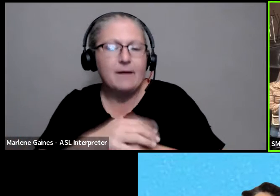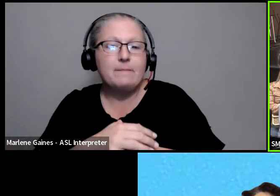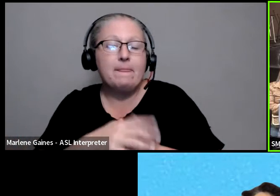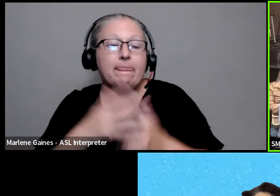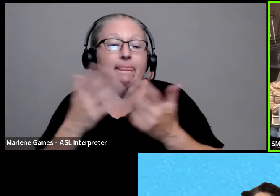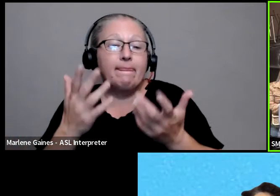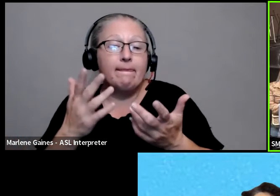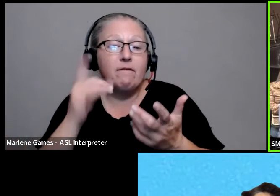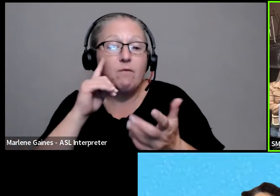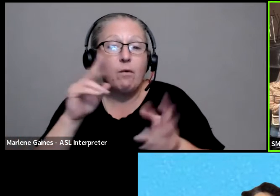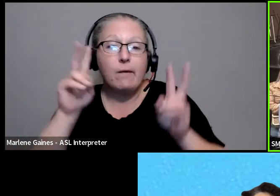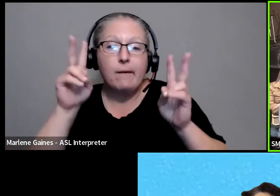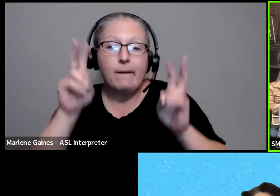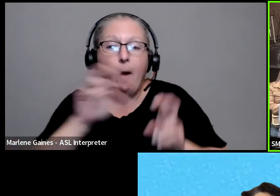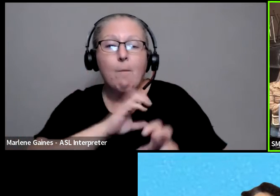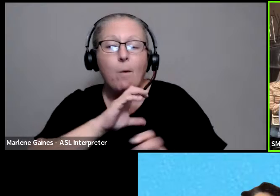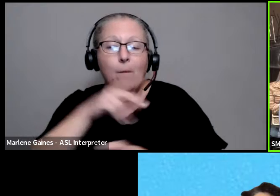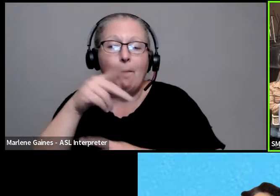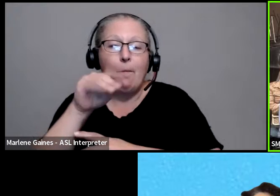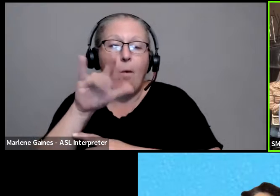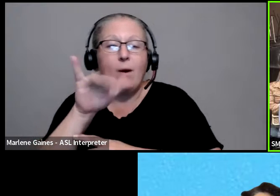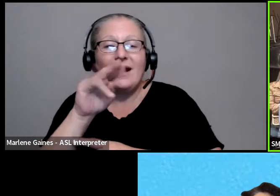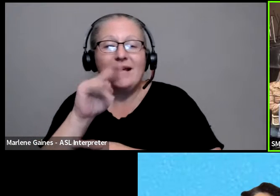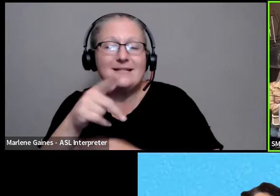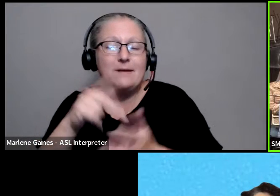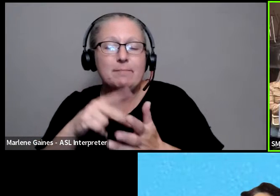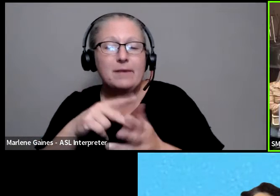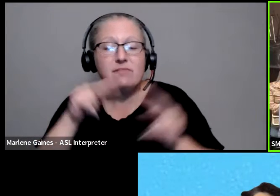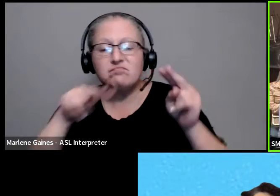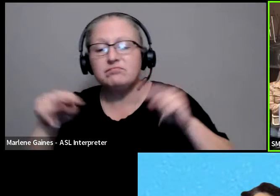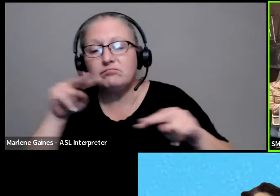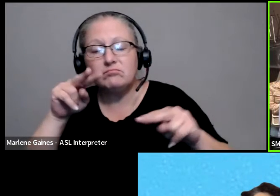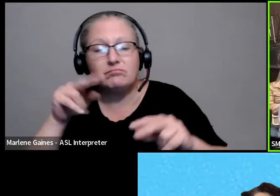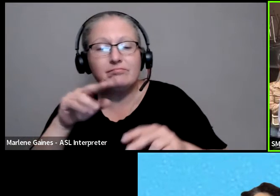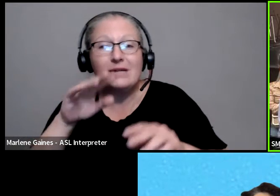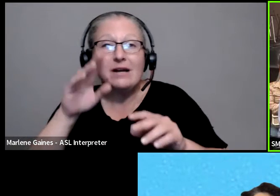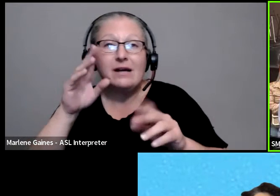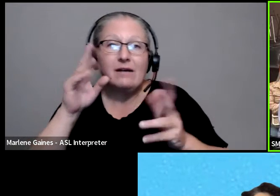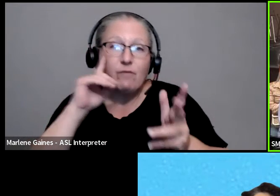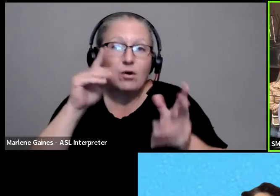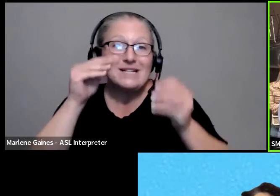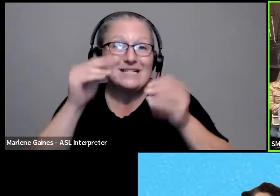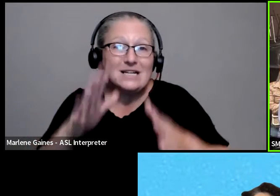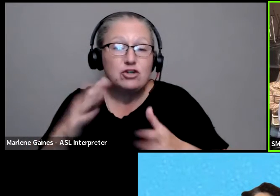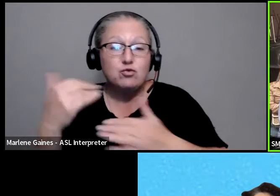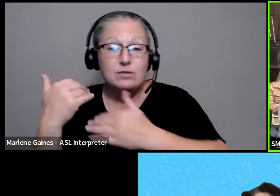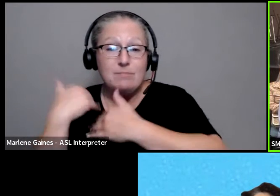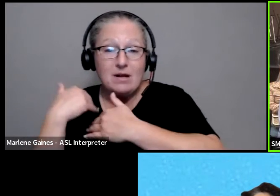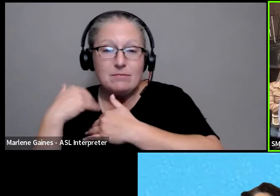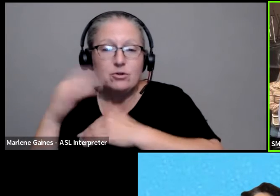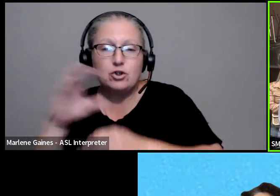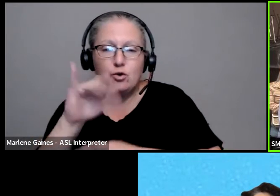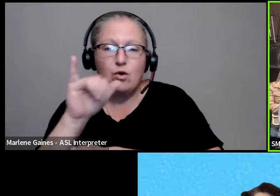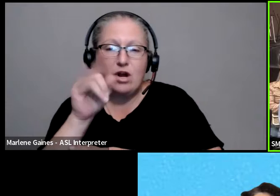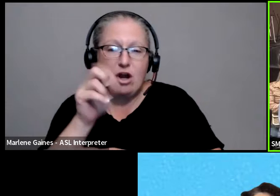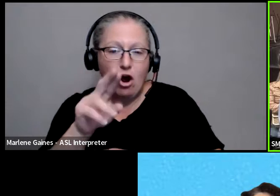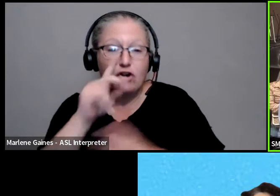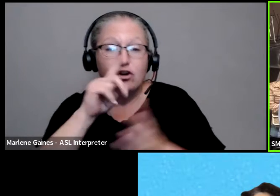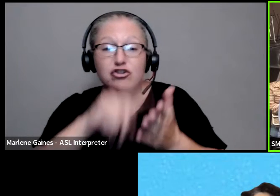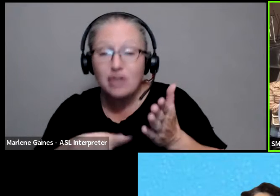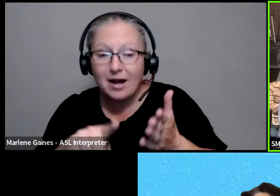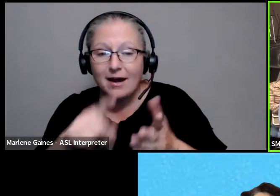you know, policing, that's as far as it goes for teachers' responsibility of doing Yonder checks to make sure